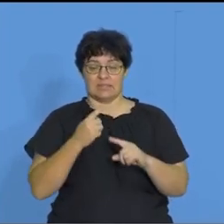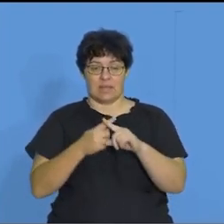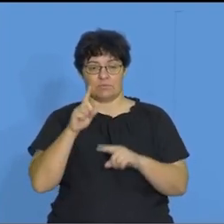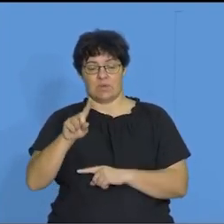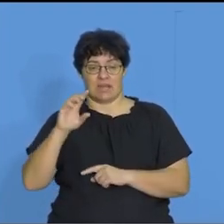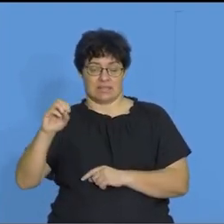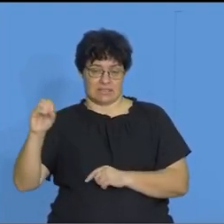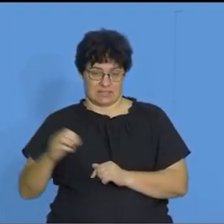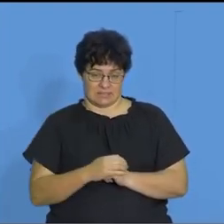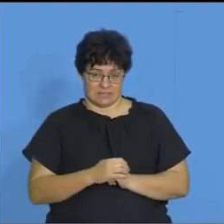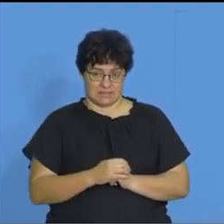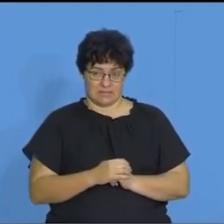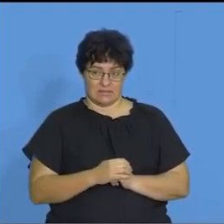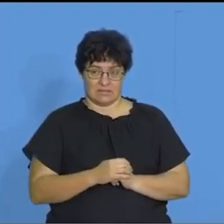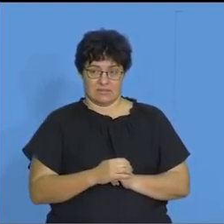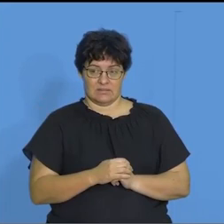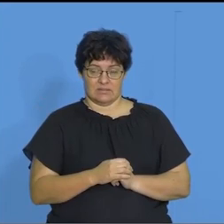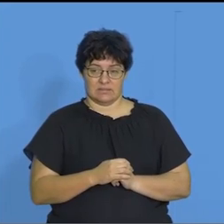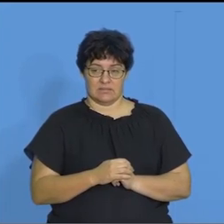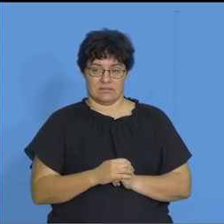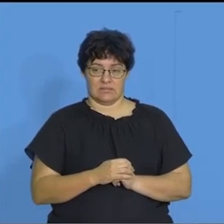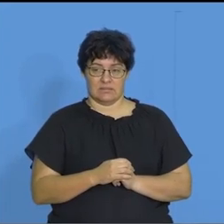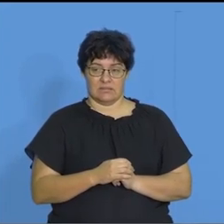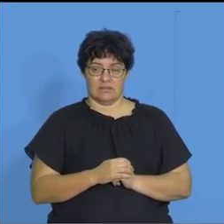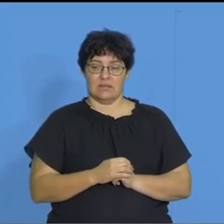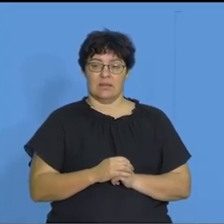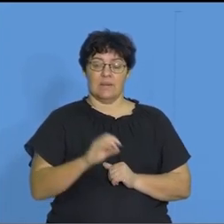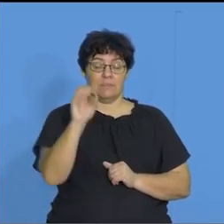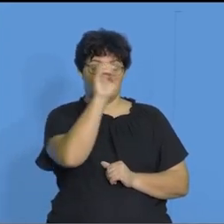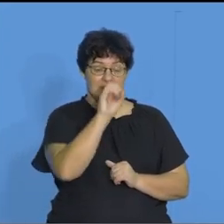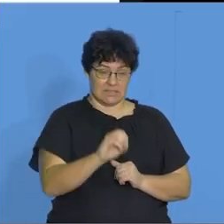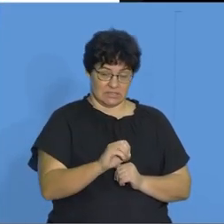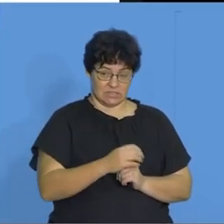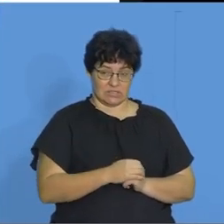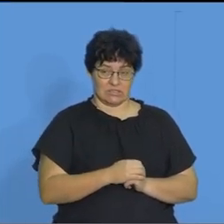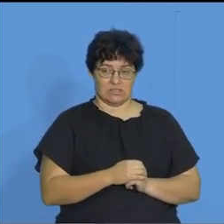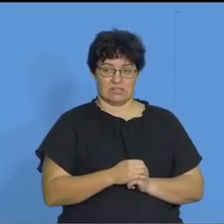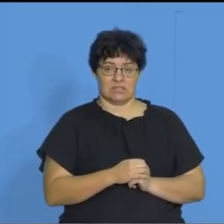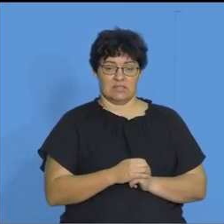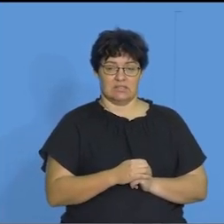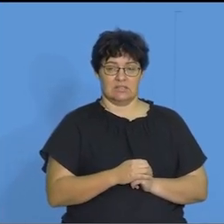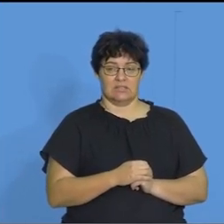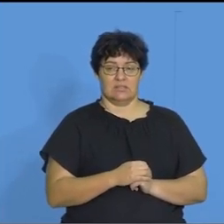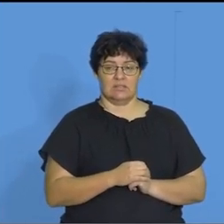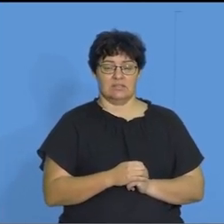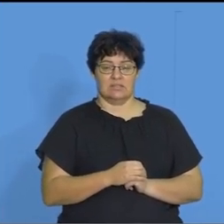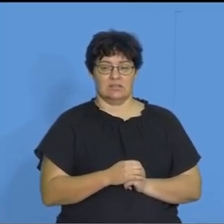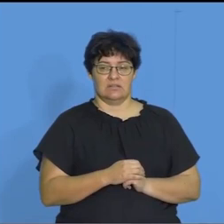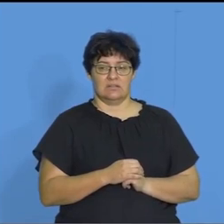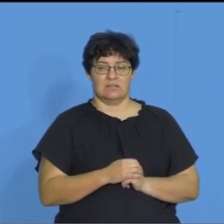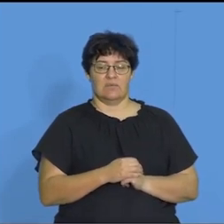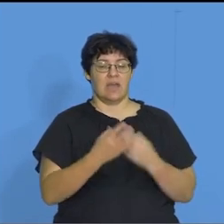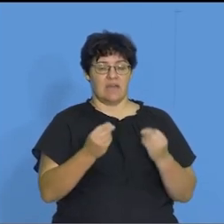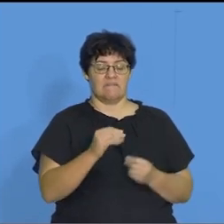multiplied by 100, okay? So the percentage purity then becomes, if we go to our calculator, what do we